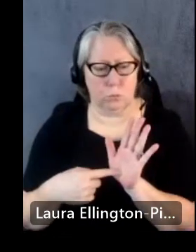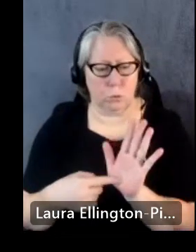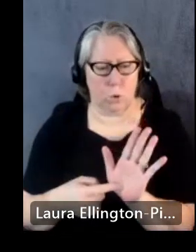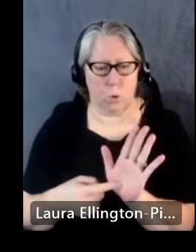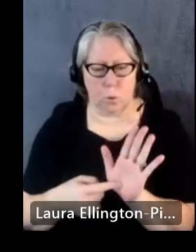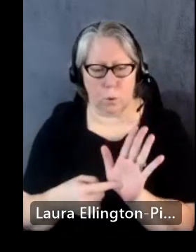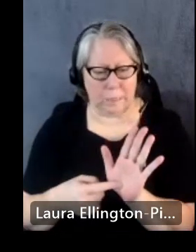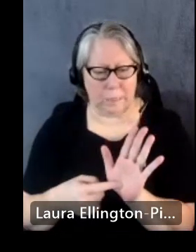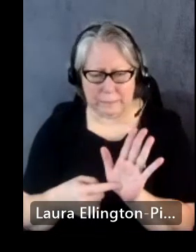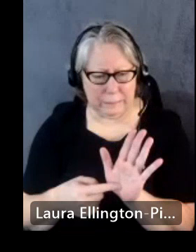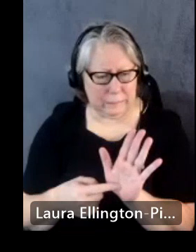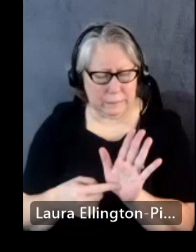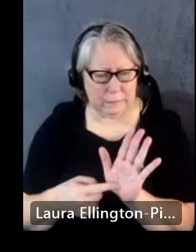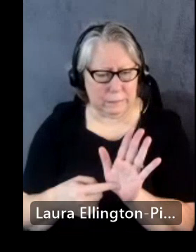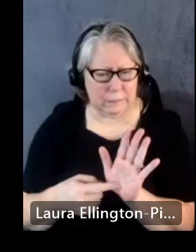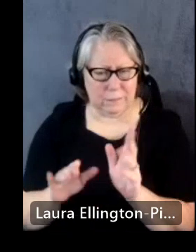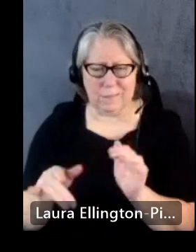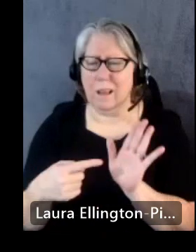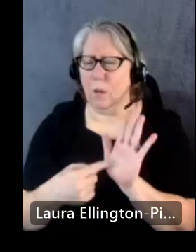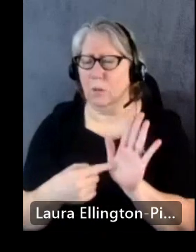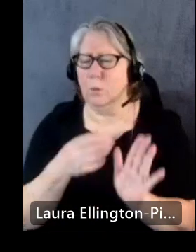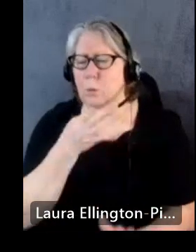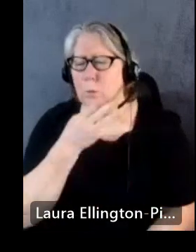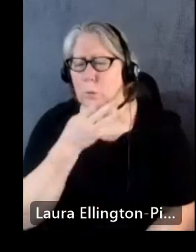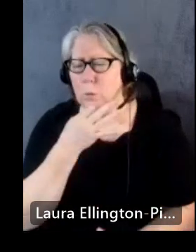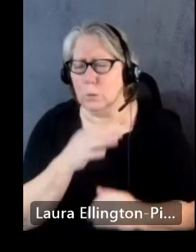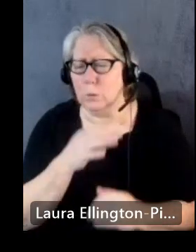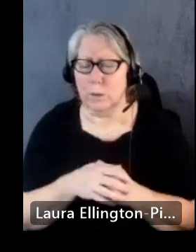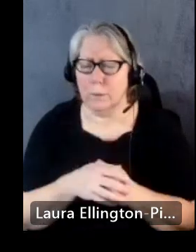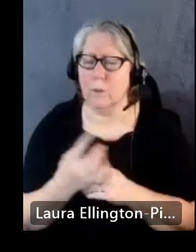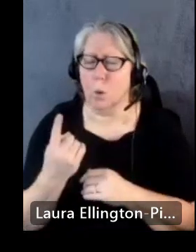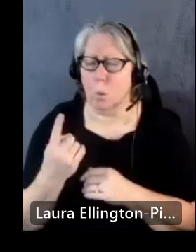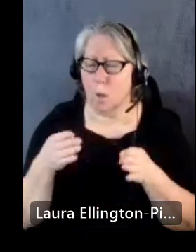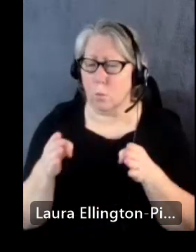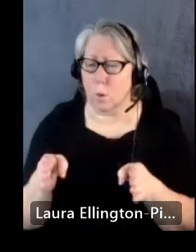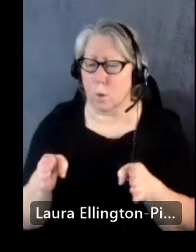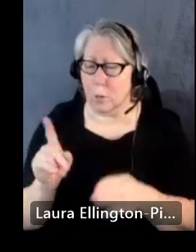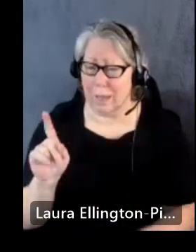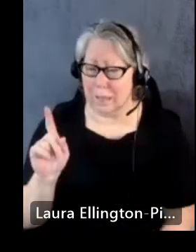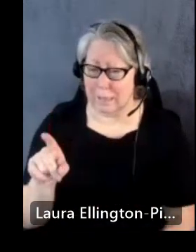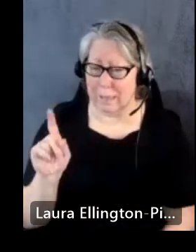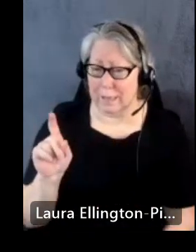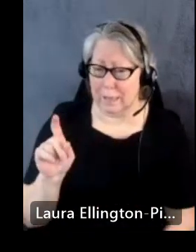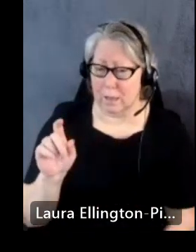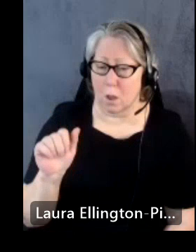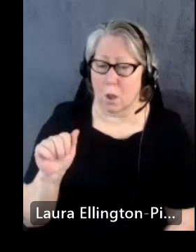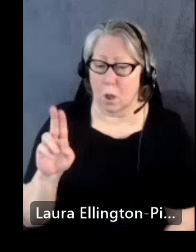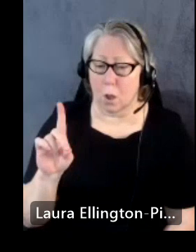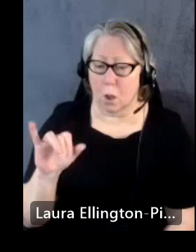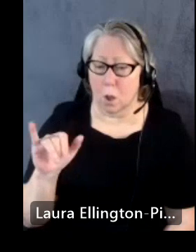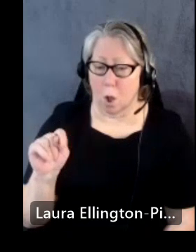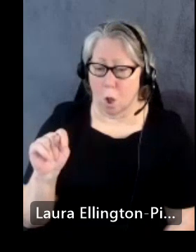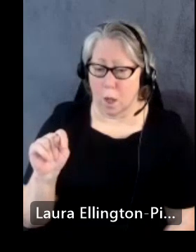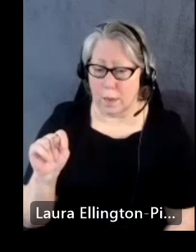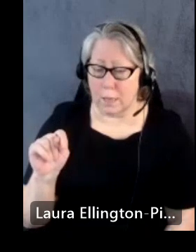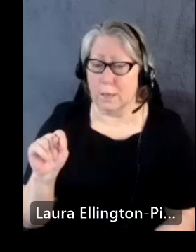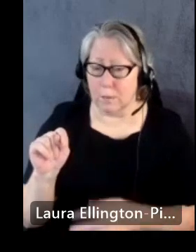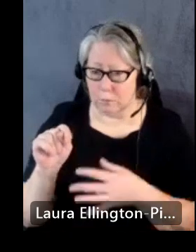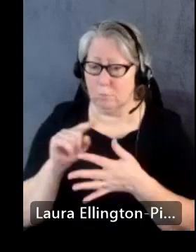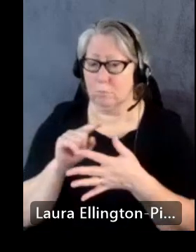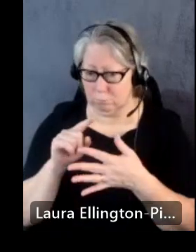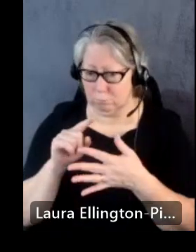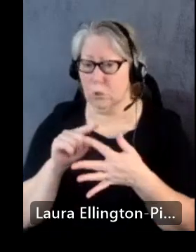No, I don't. Looks like I have it. I'll show it to you here in a minute. But there's a way that you can click on Audit Trail, and that will actually